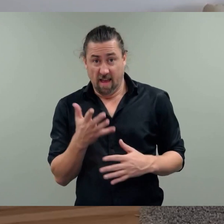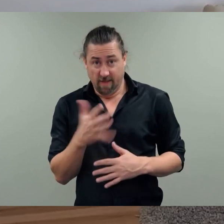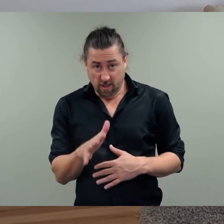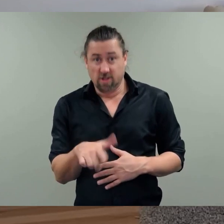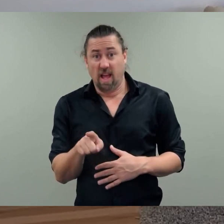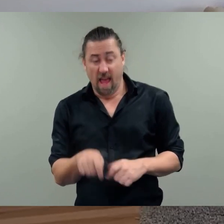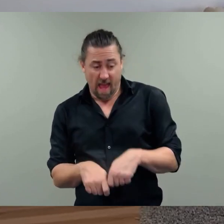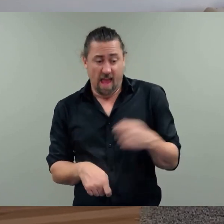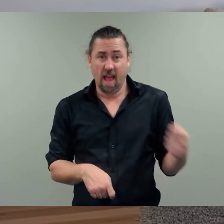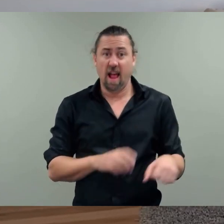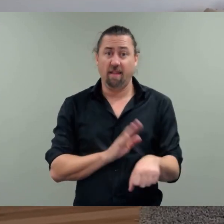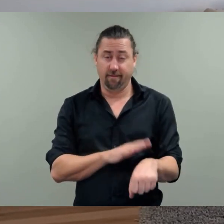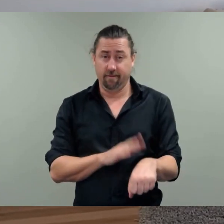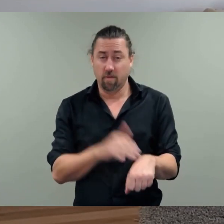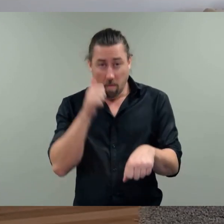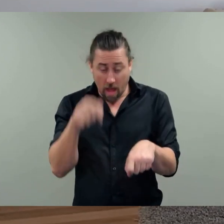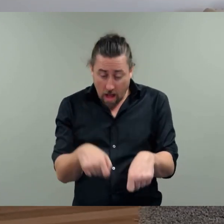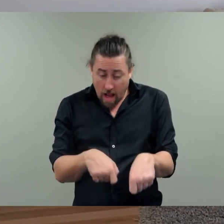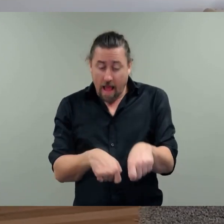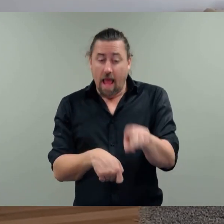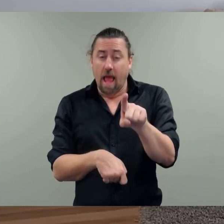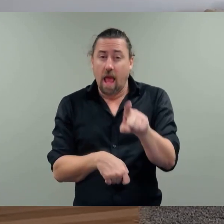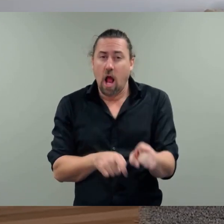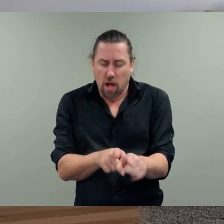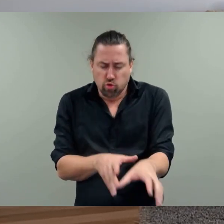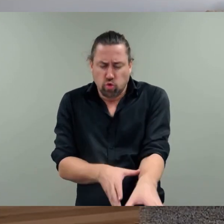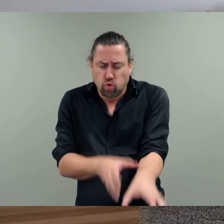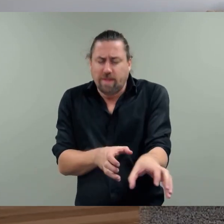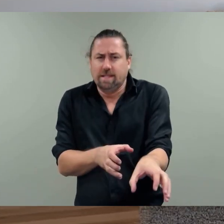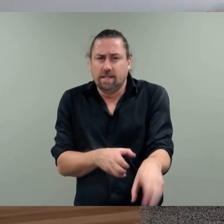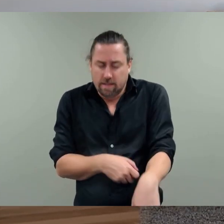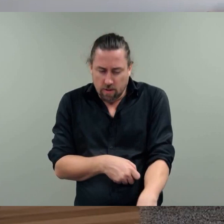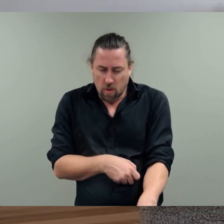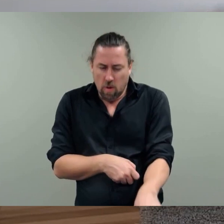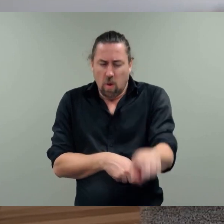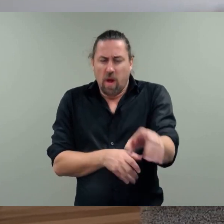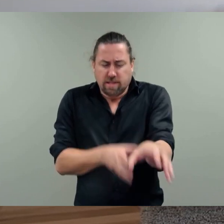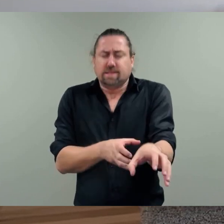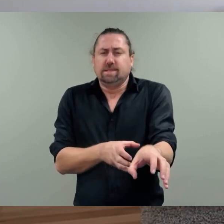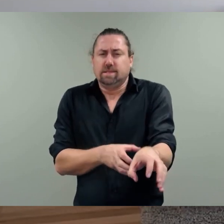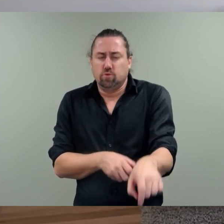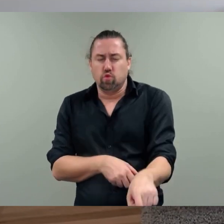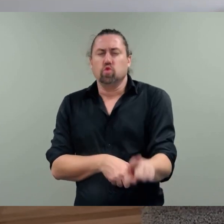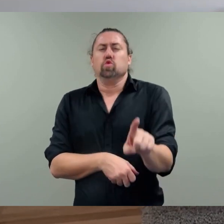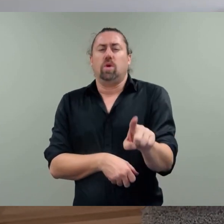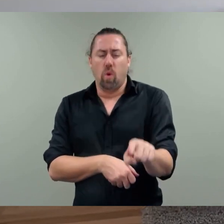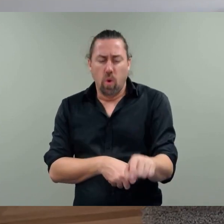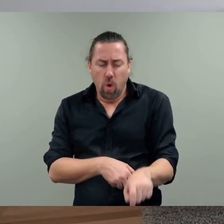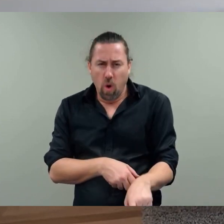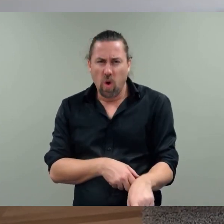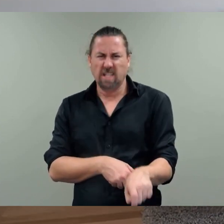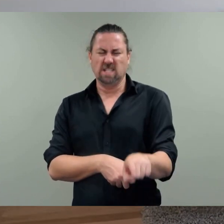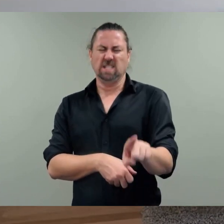Now we're going to switch over to our left leg. Remember, when you're extending your leg out, squeeze the muscle at the top of your